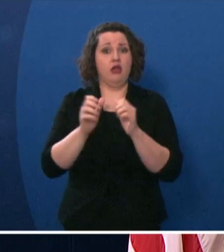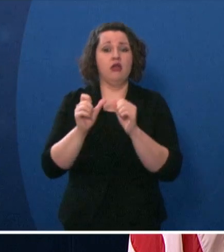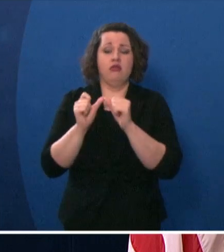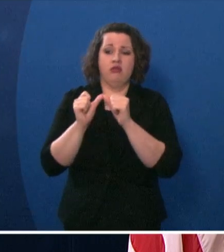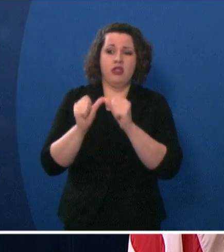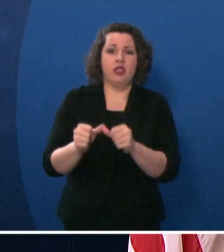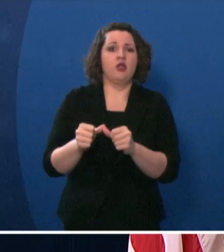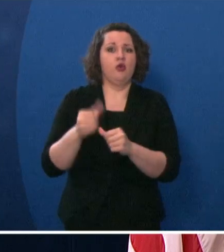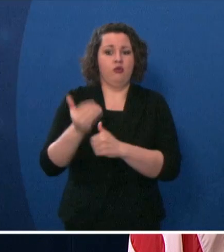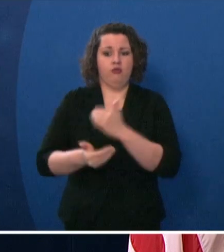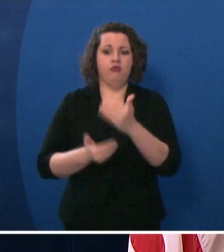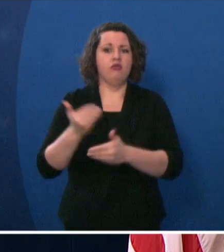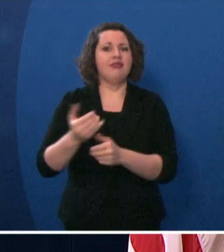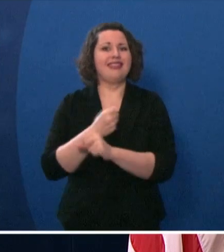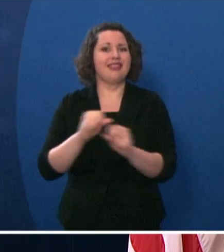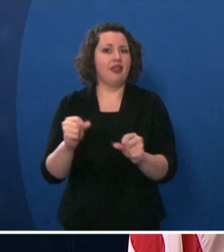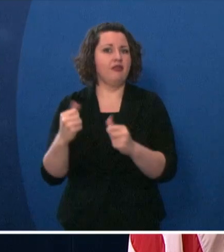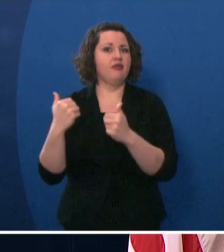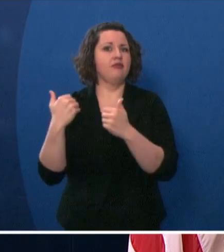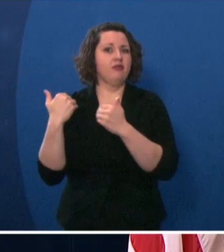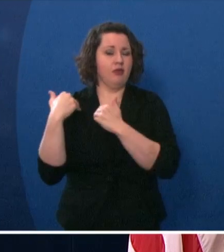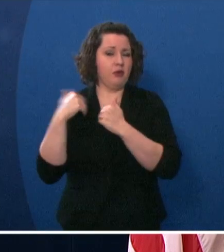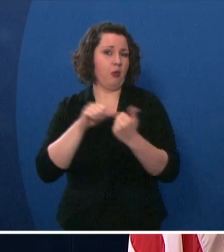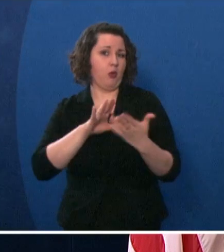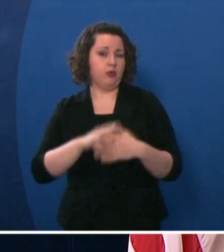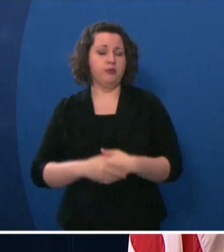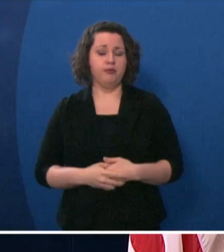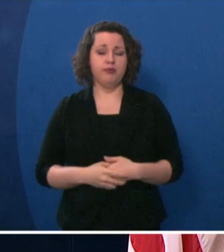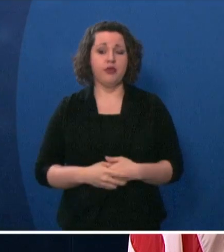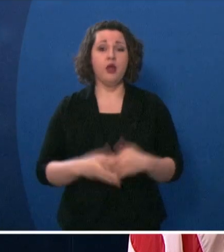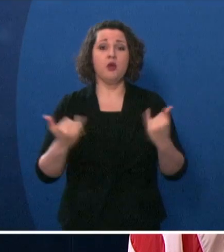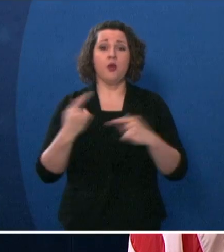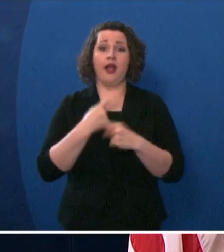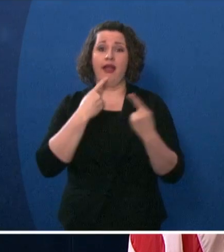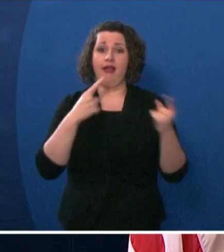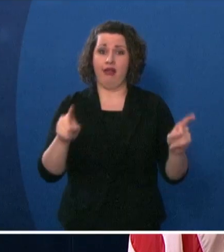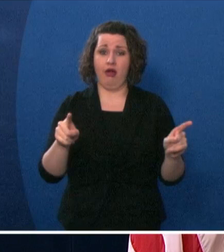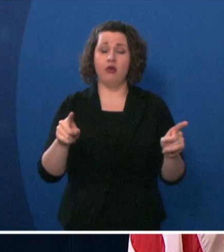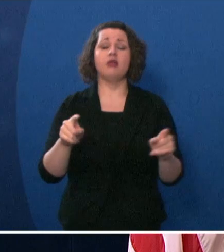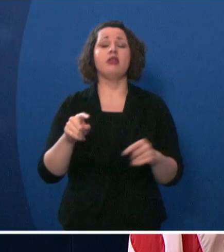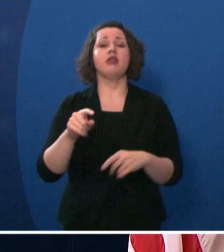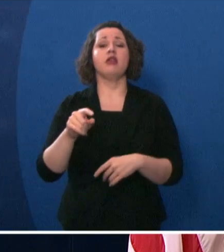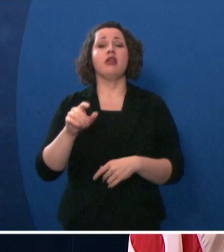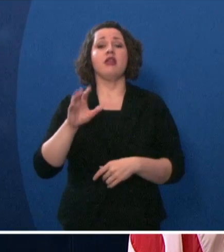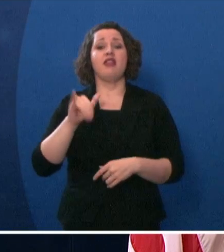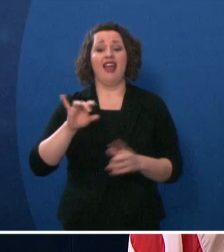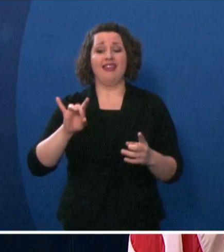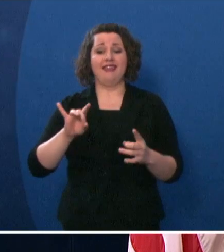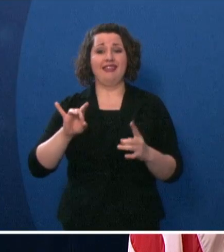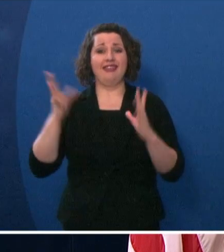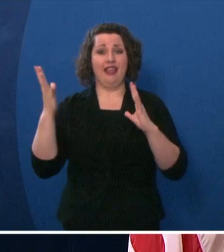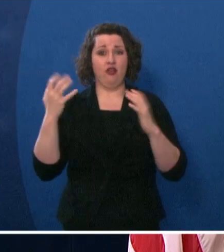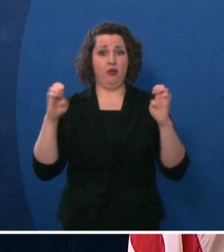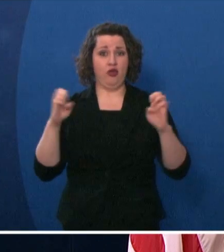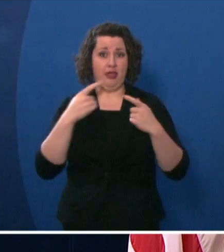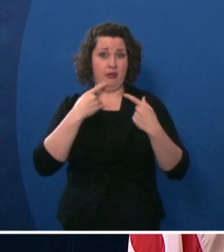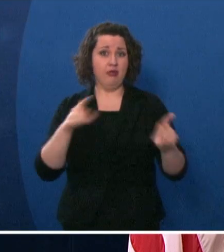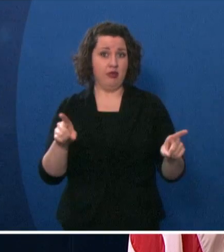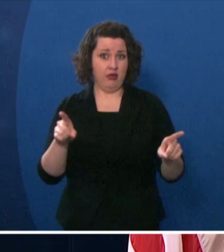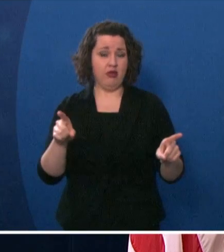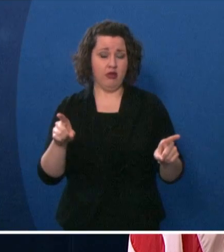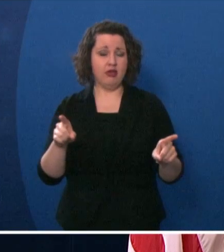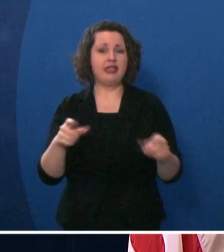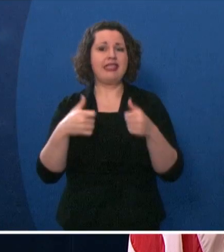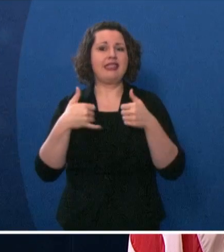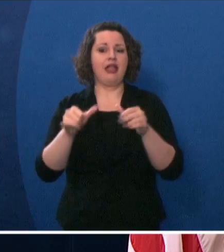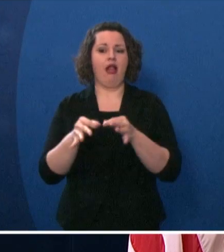move ahead safely and responsibly. So today I'm announcing that the existing disaster emergency proclamation will